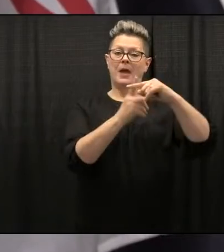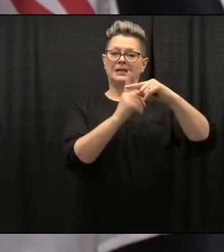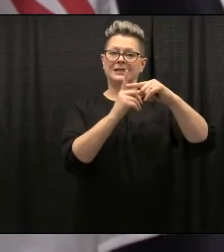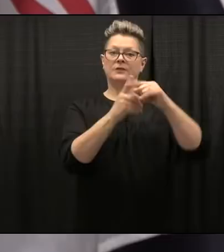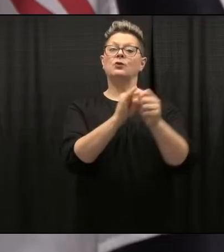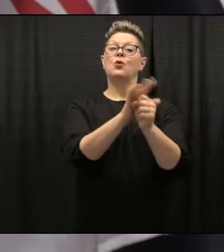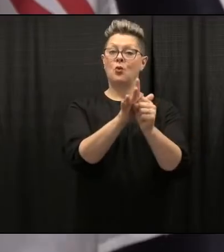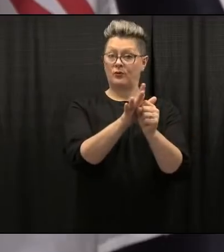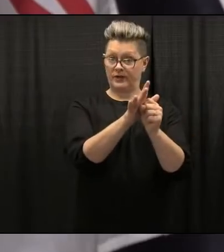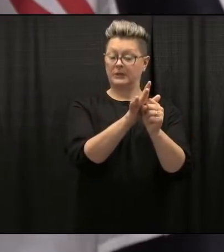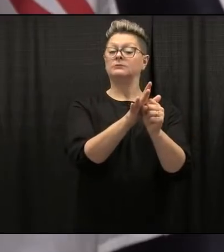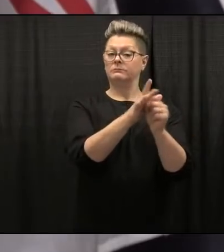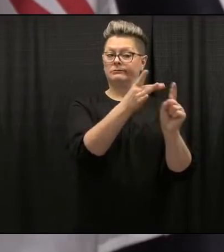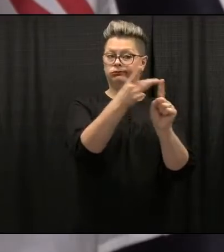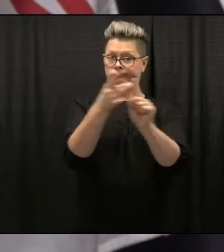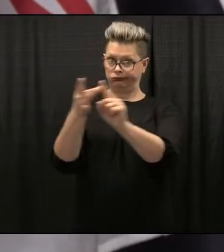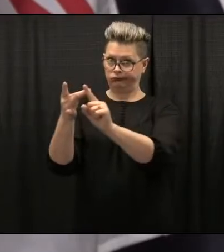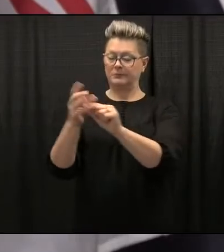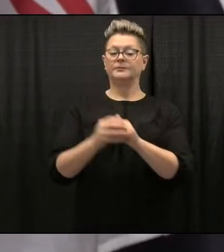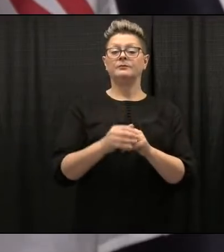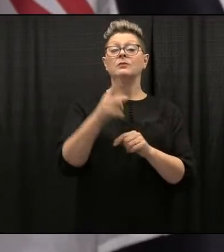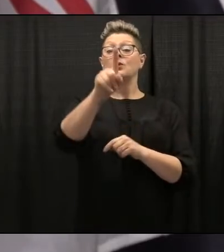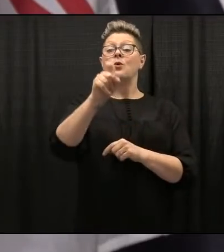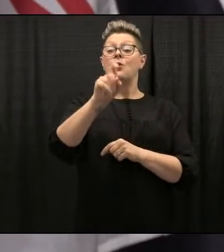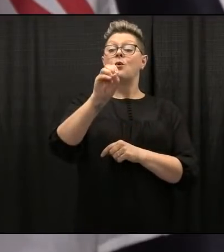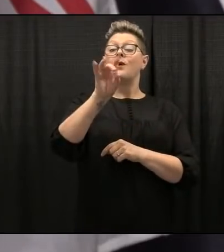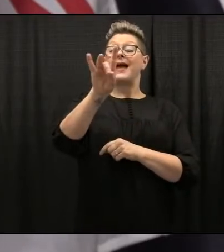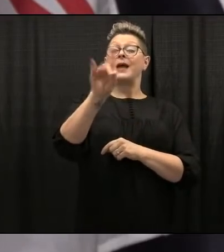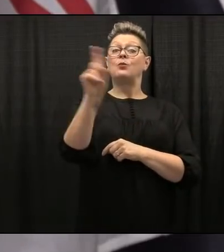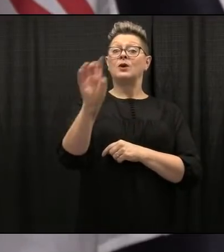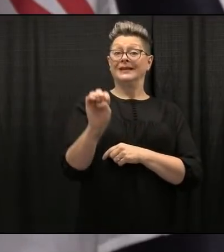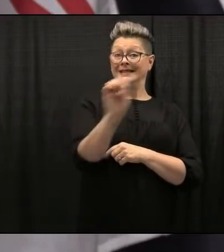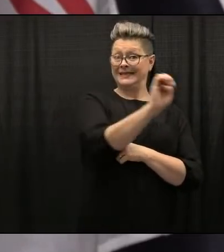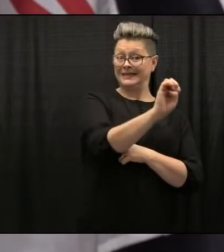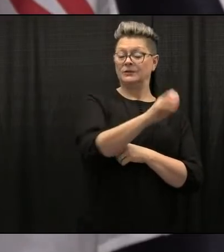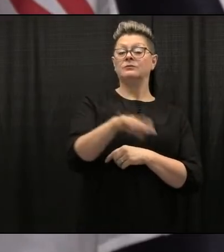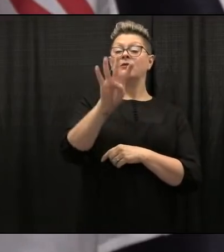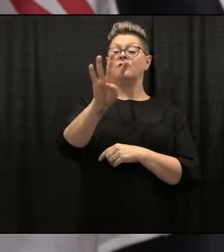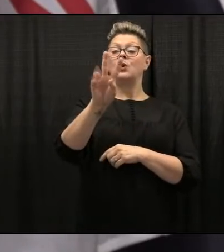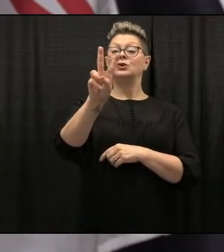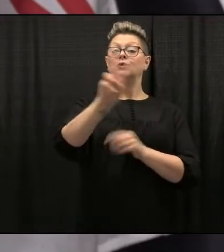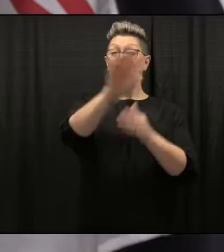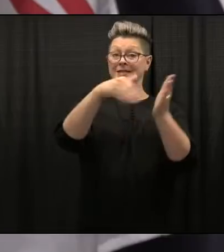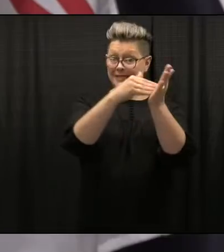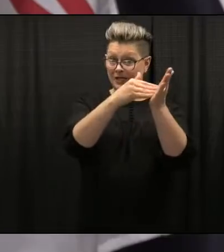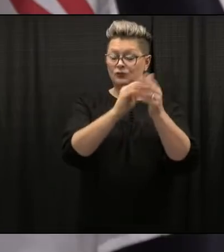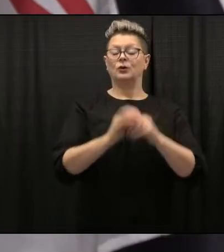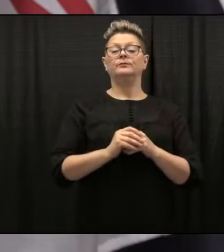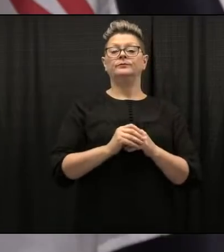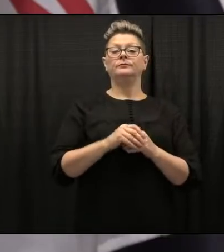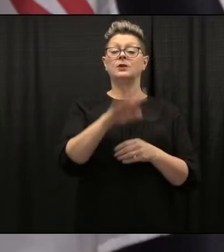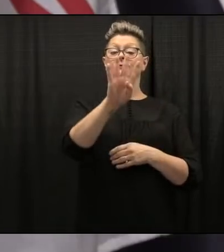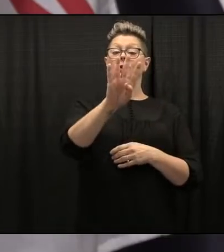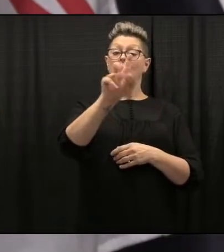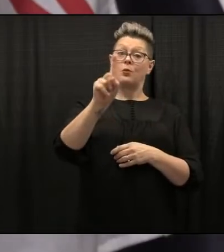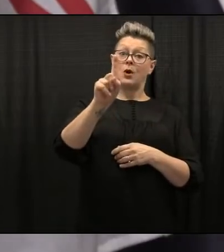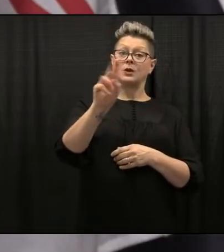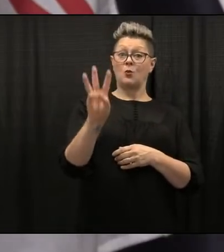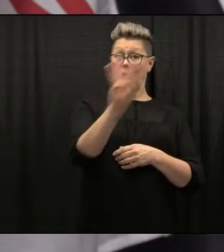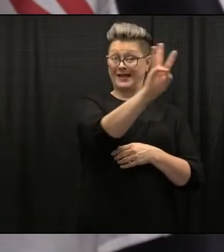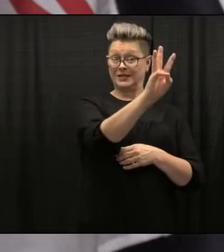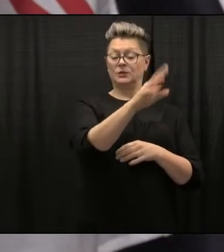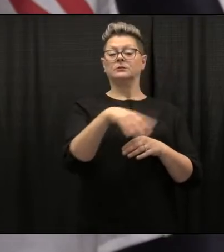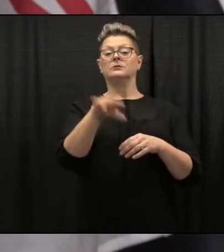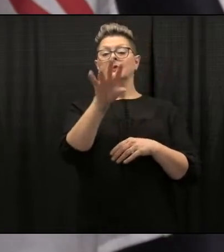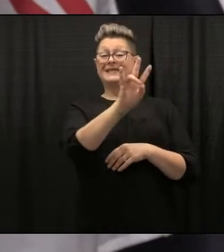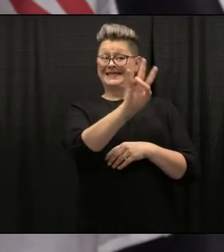of COVID-19 in the province. 108 are in Eastern, 42 are in Central, 41 are in Western, and